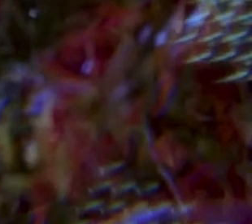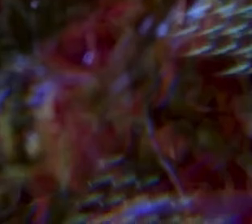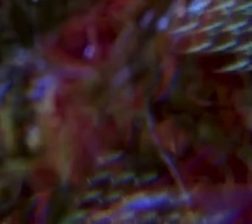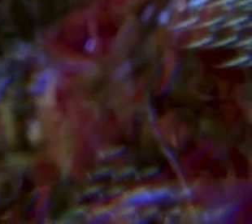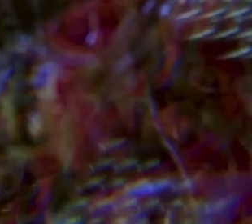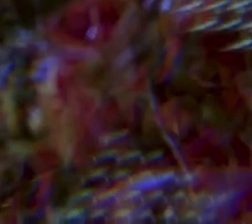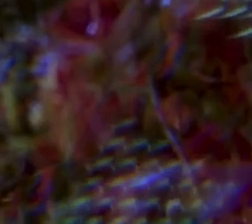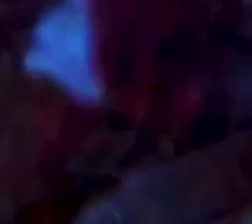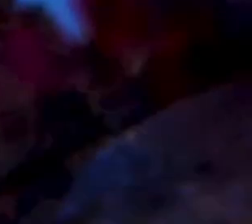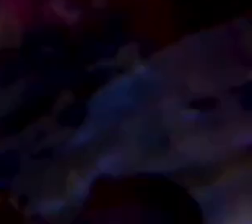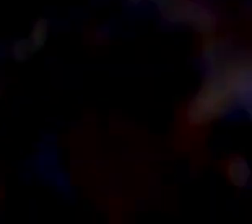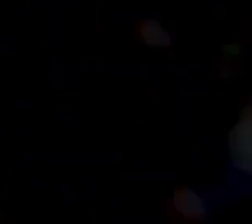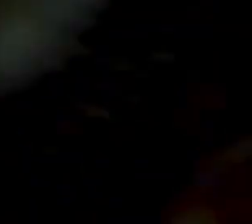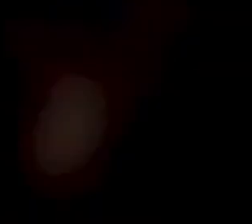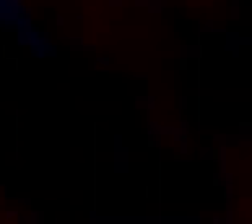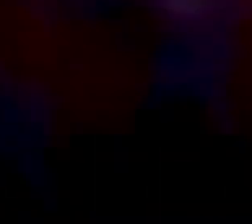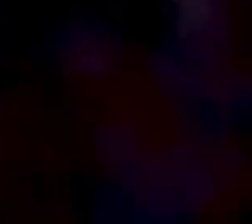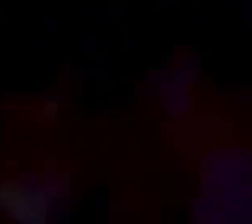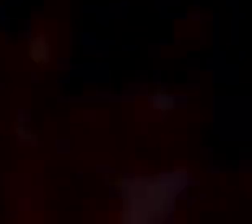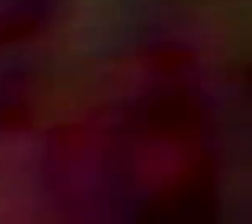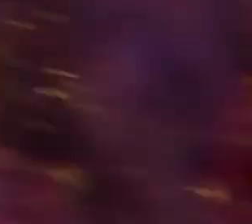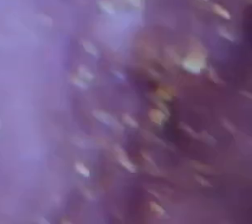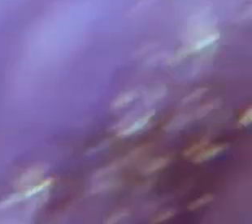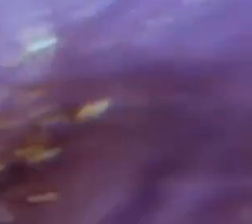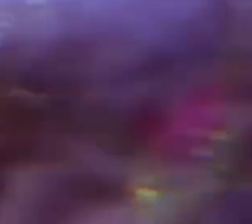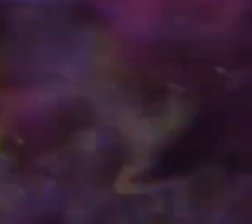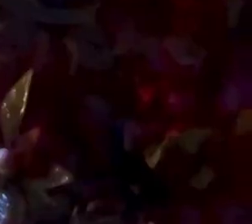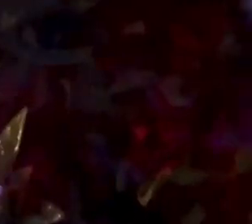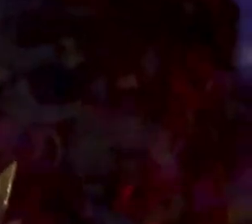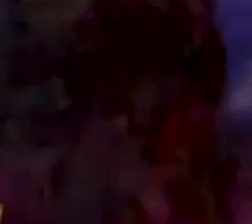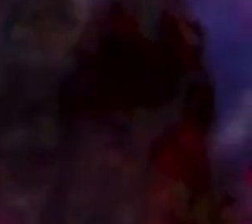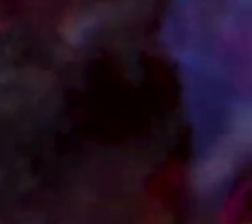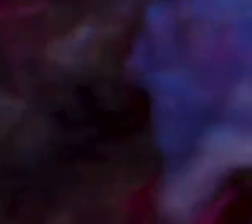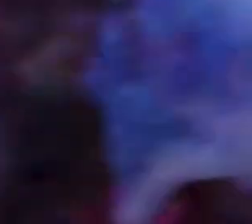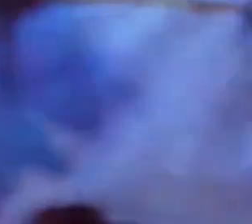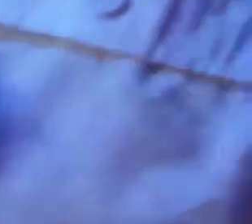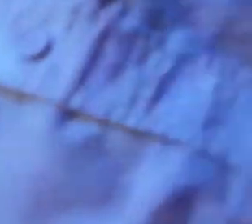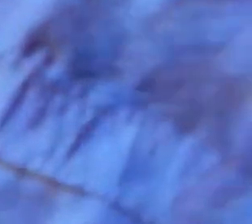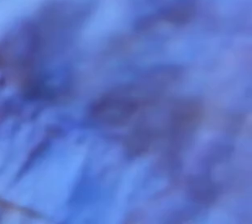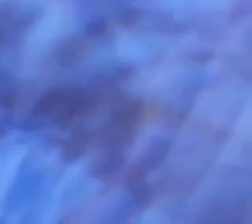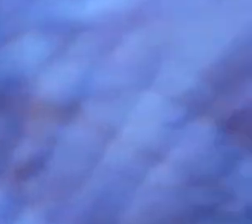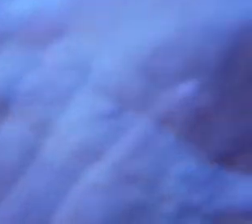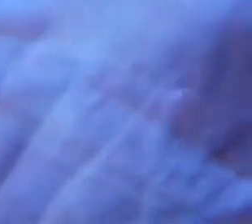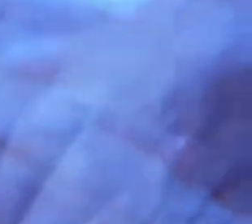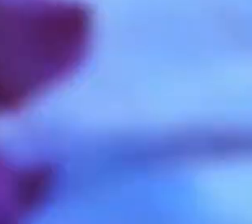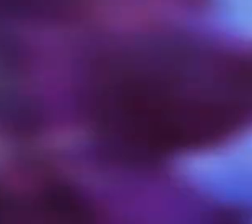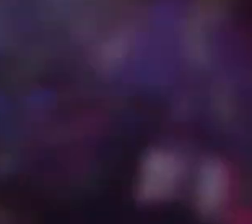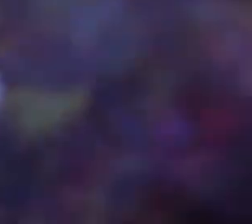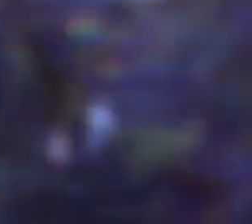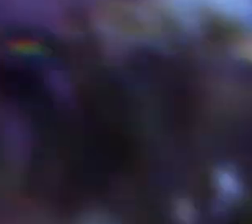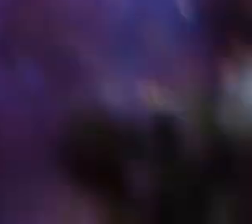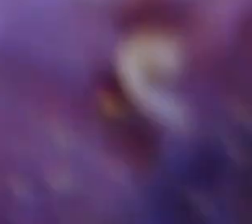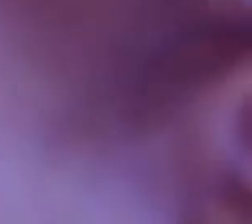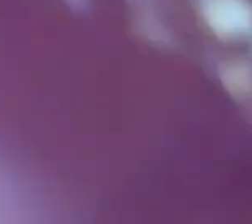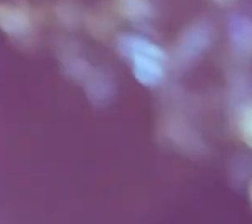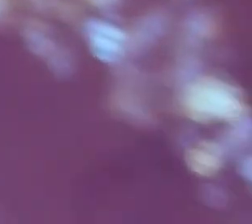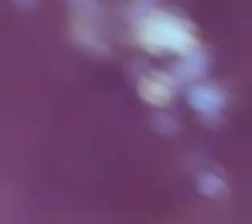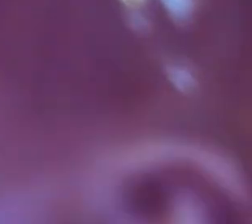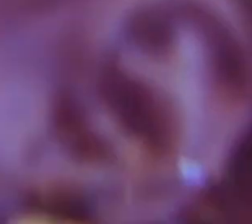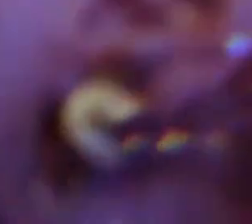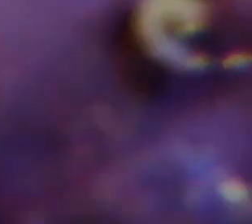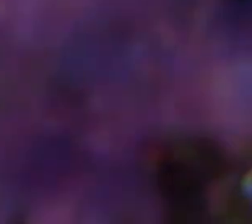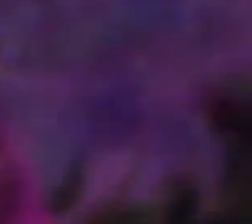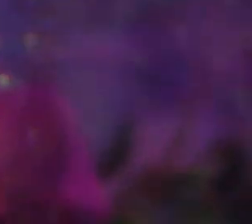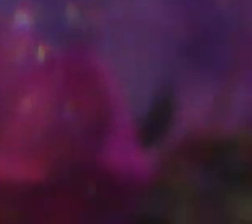Places are important to me. The garden in my uncle's house, grandma's room, the jungle between my school